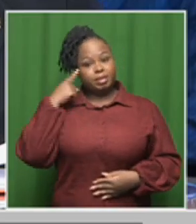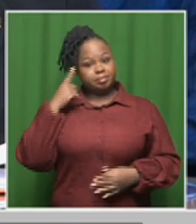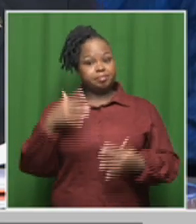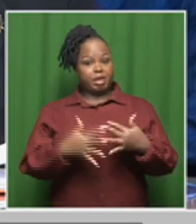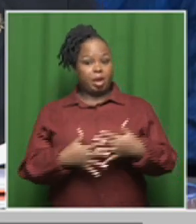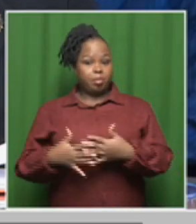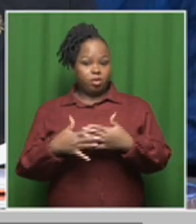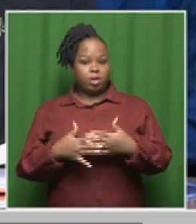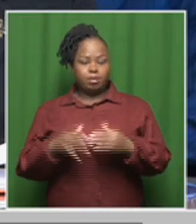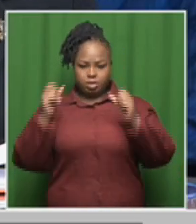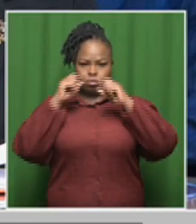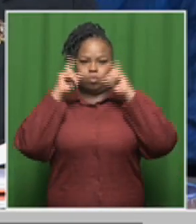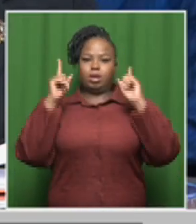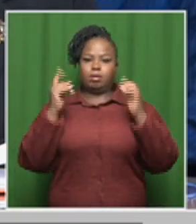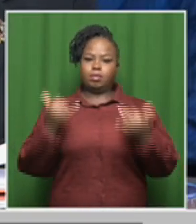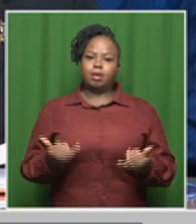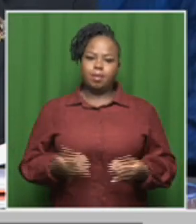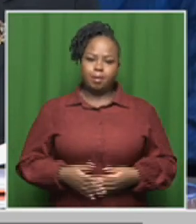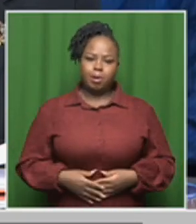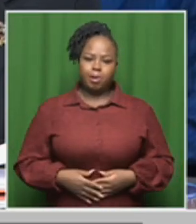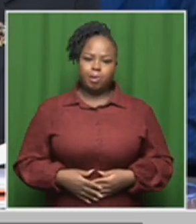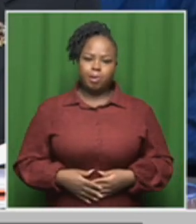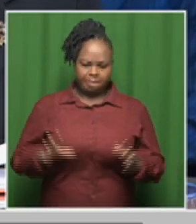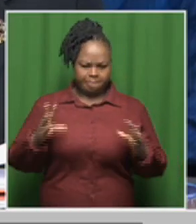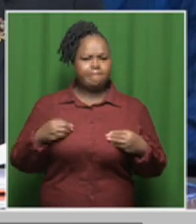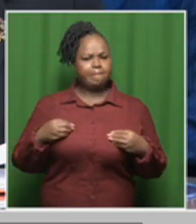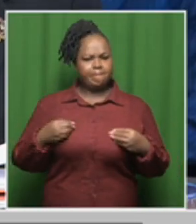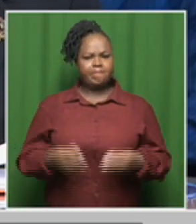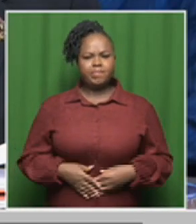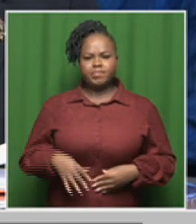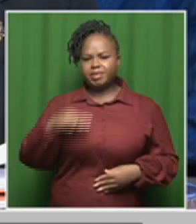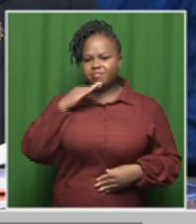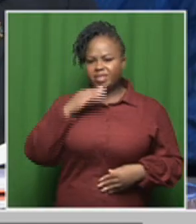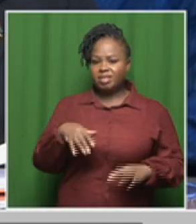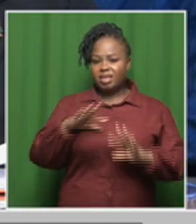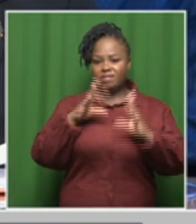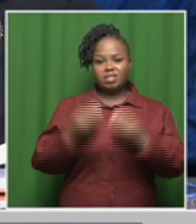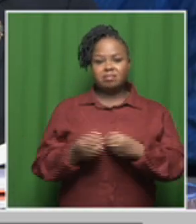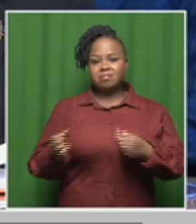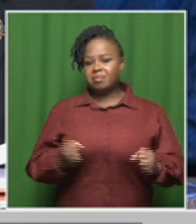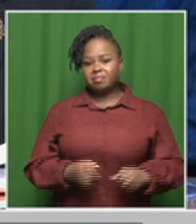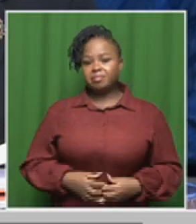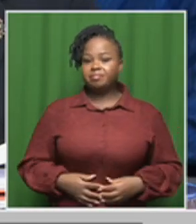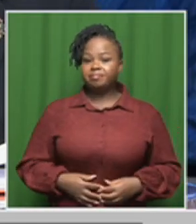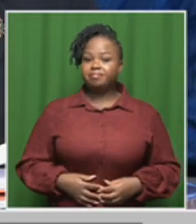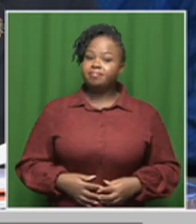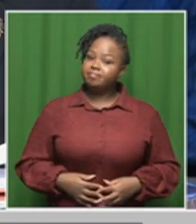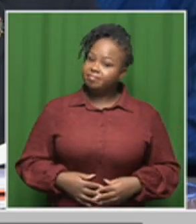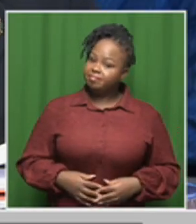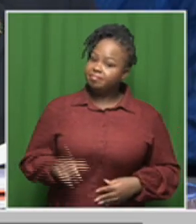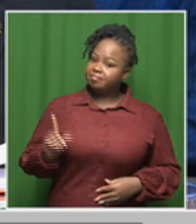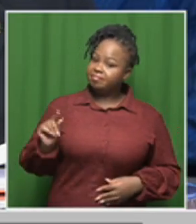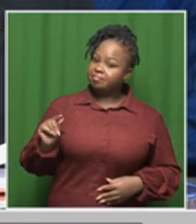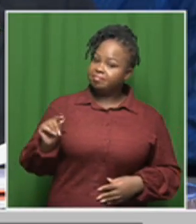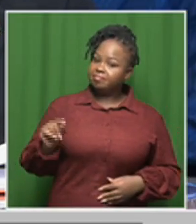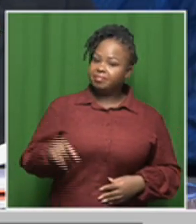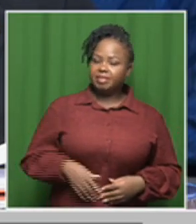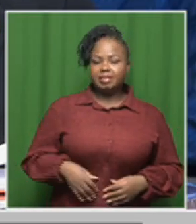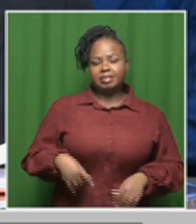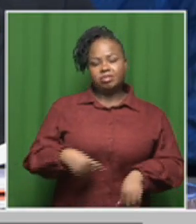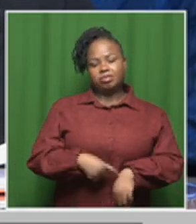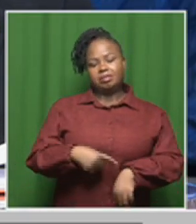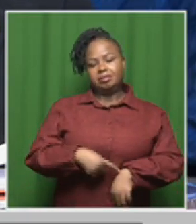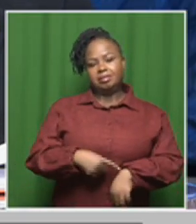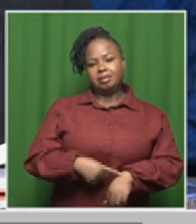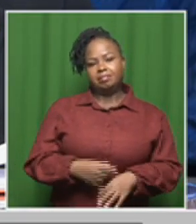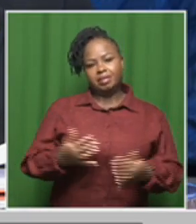America must wake up and smell the coffee and accept that it's not business as usual. Yeah, interesting time we're heading into. It certainly